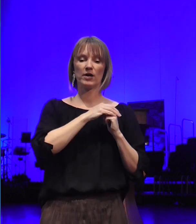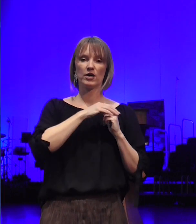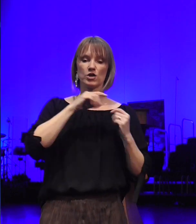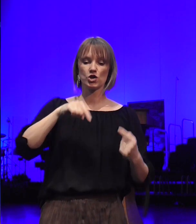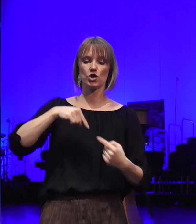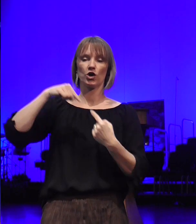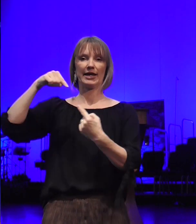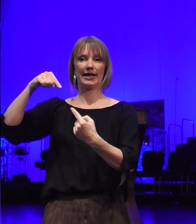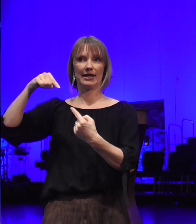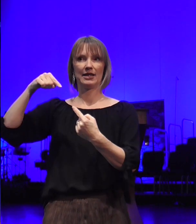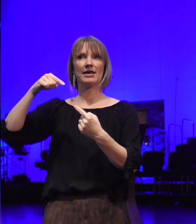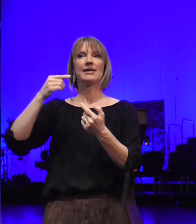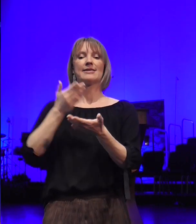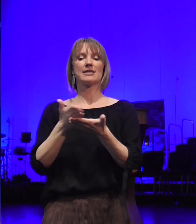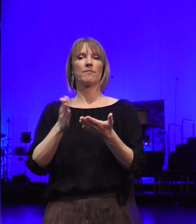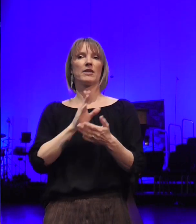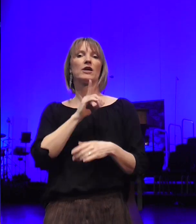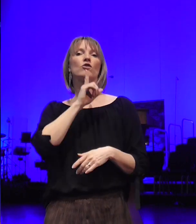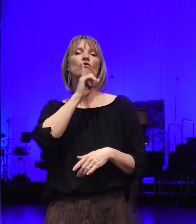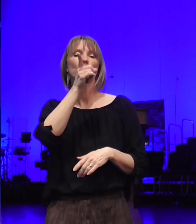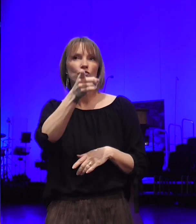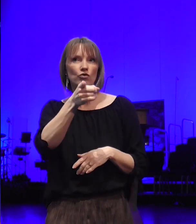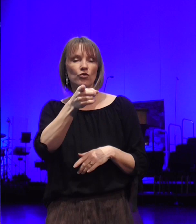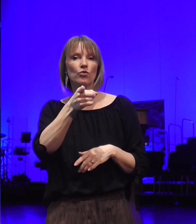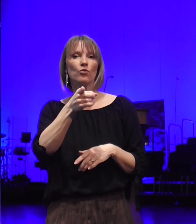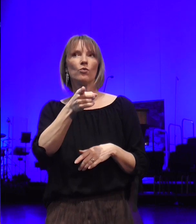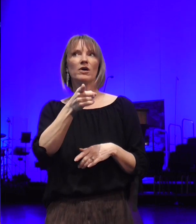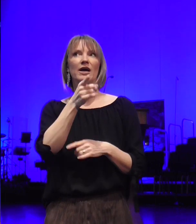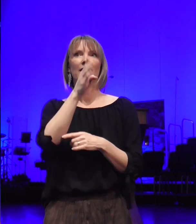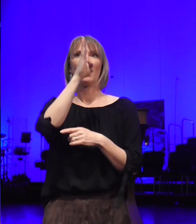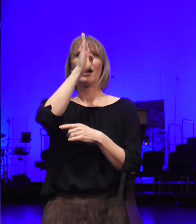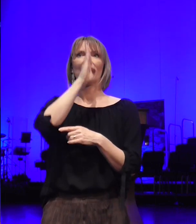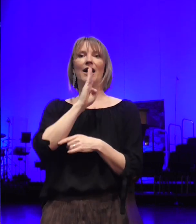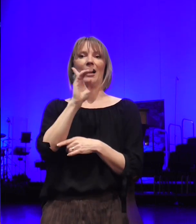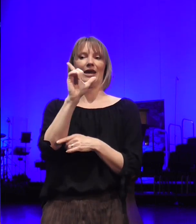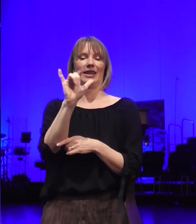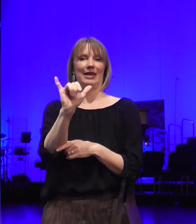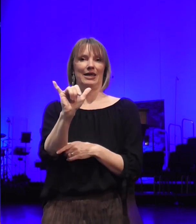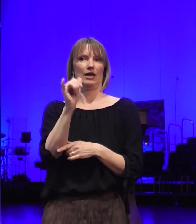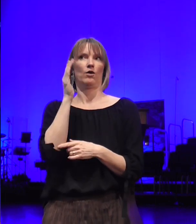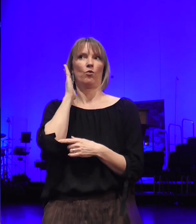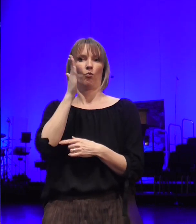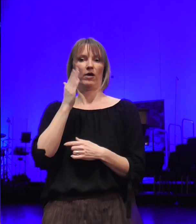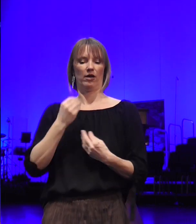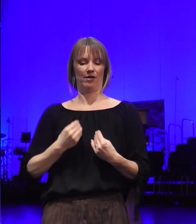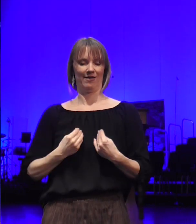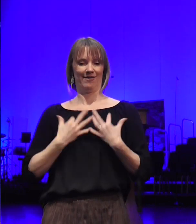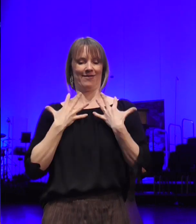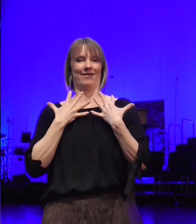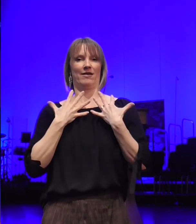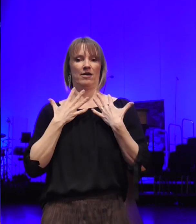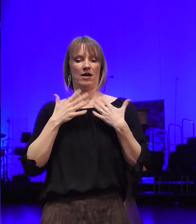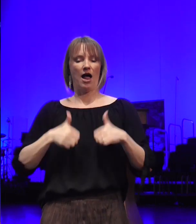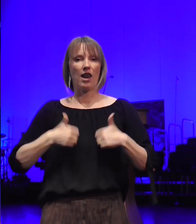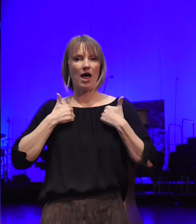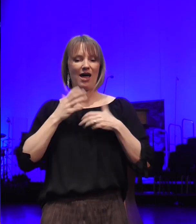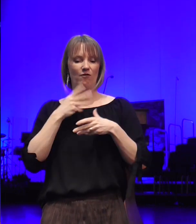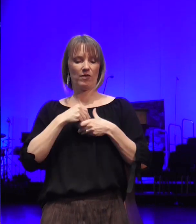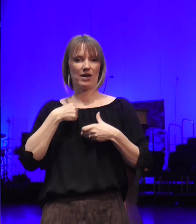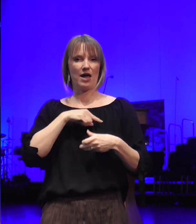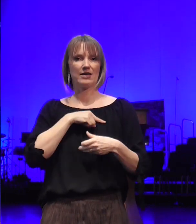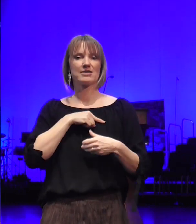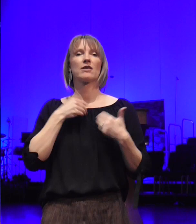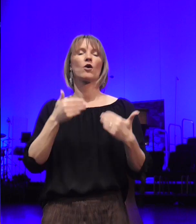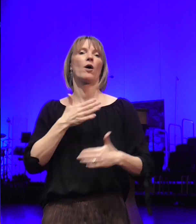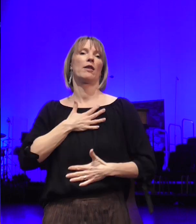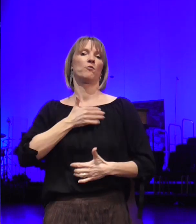something true, real, godly burns alive in us. Take a deep breath